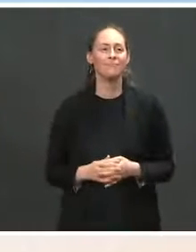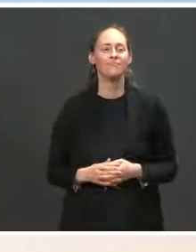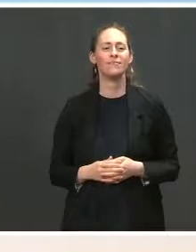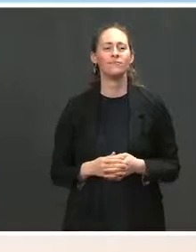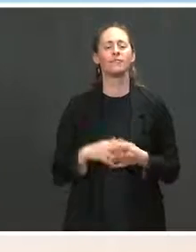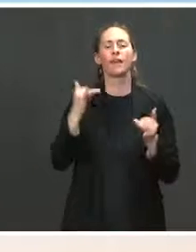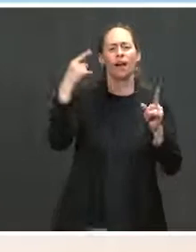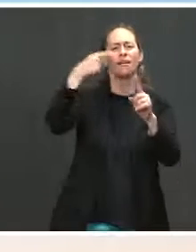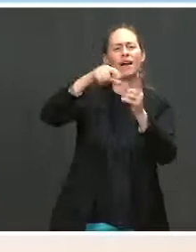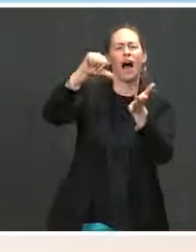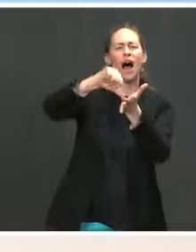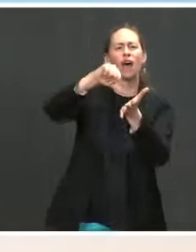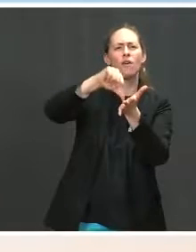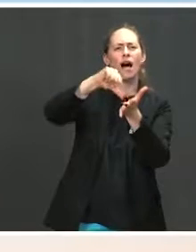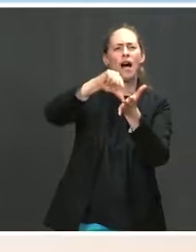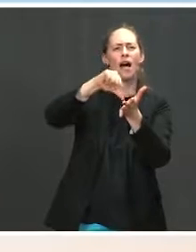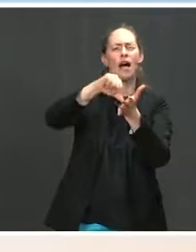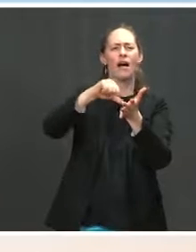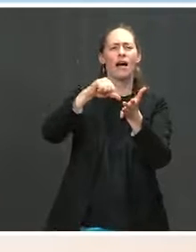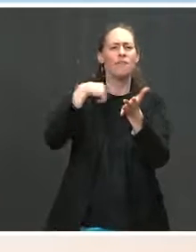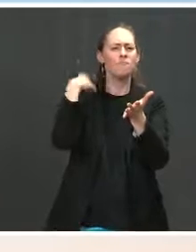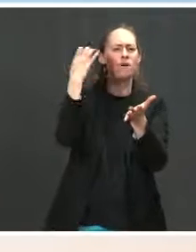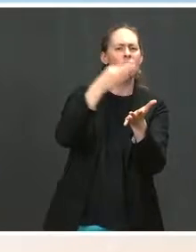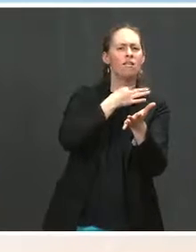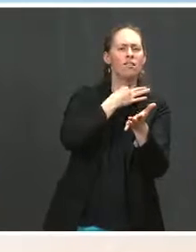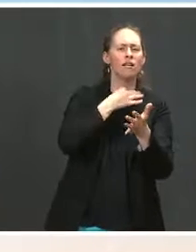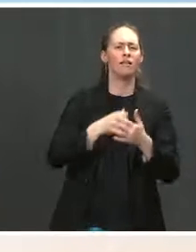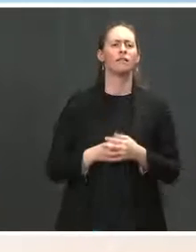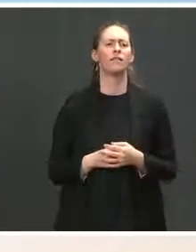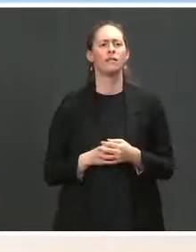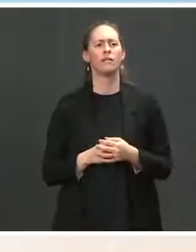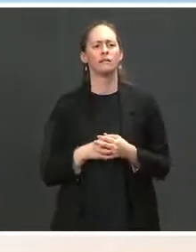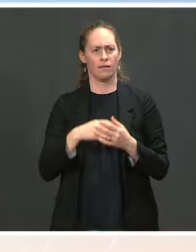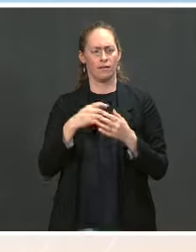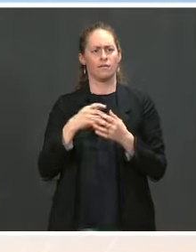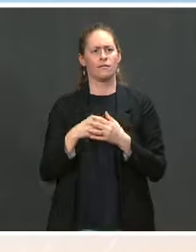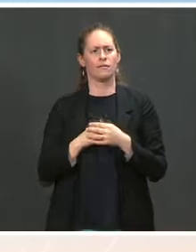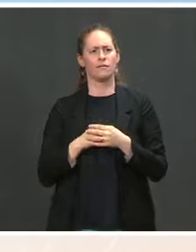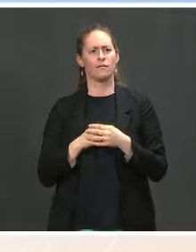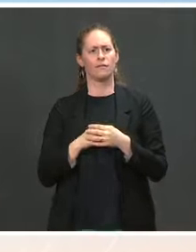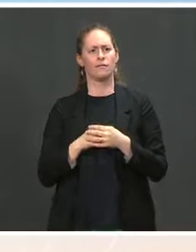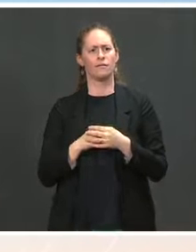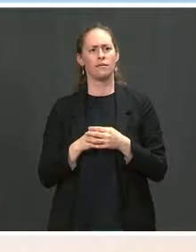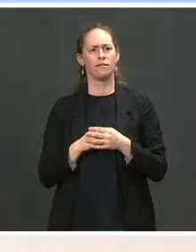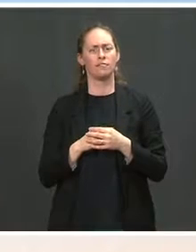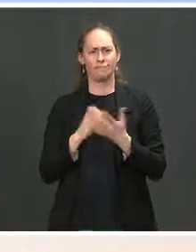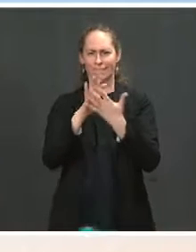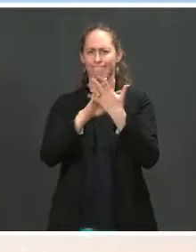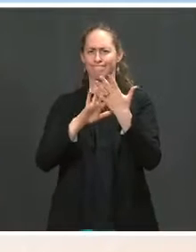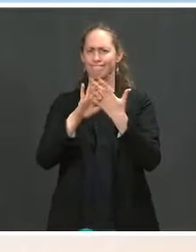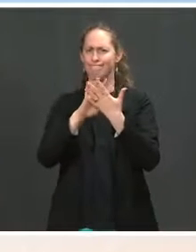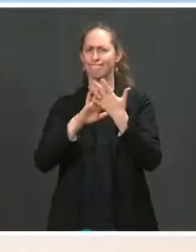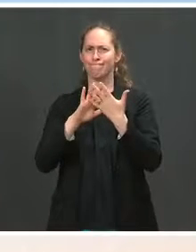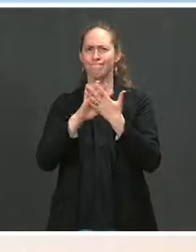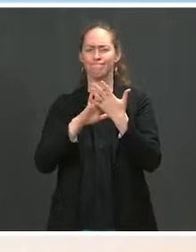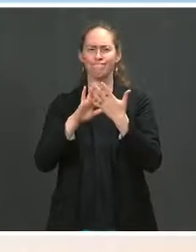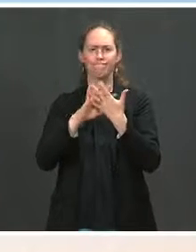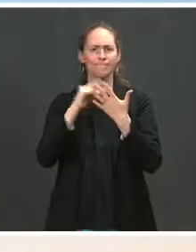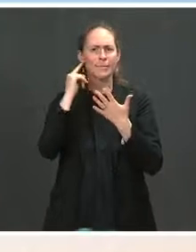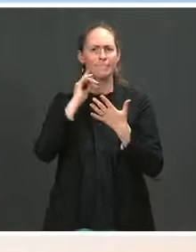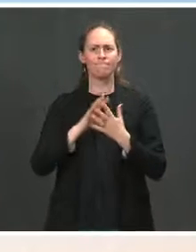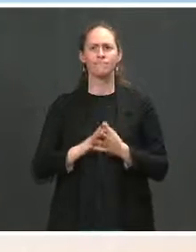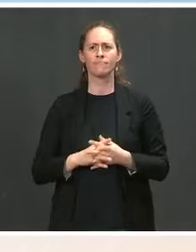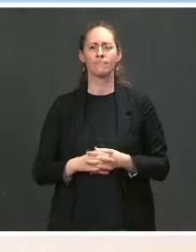President Rouhani said that the decision to increase uranium enrichment was in direct response to the cyber attack